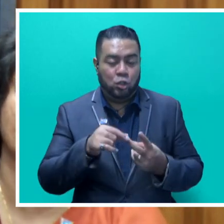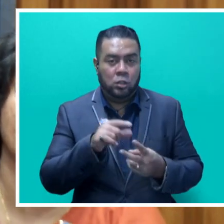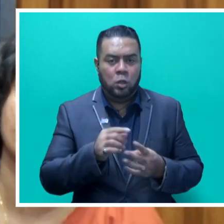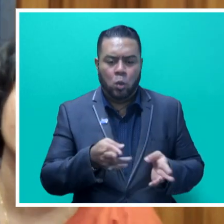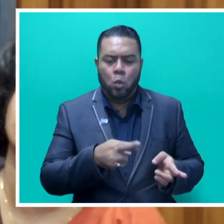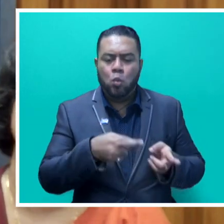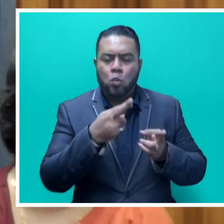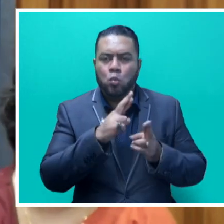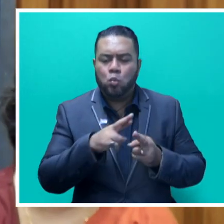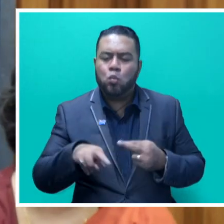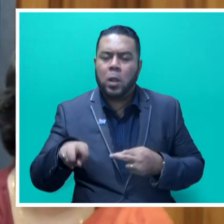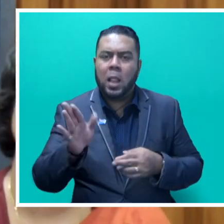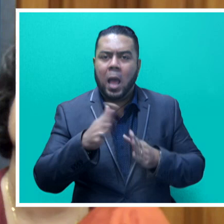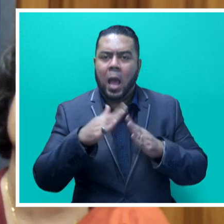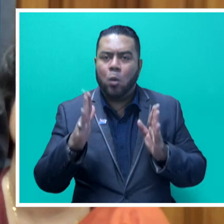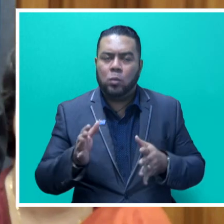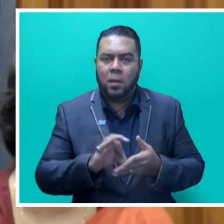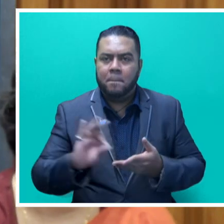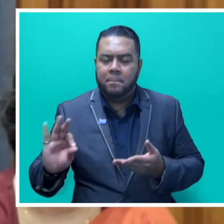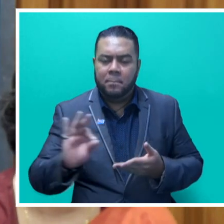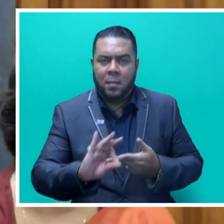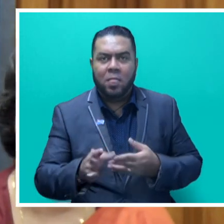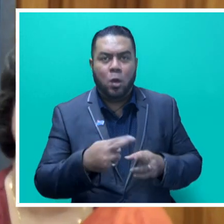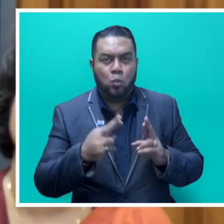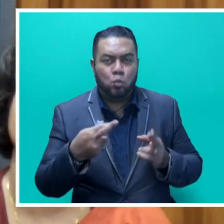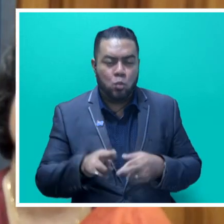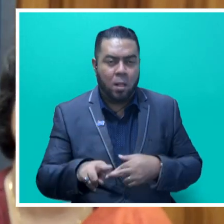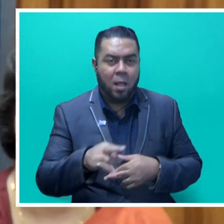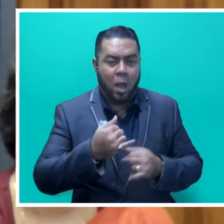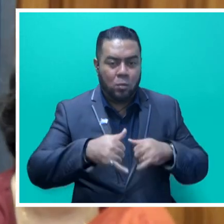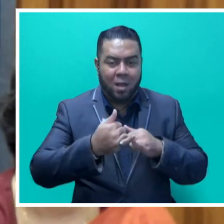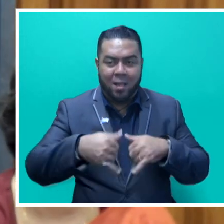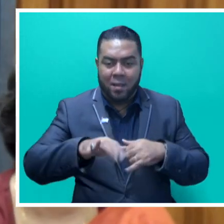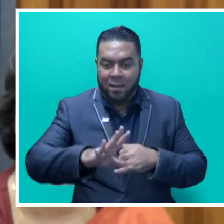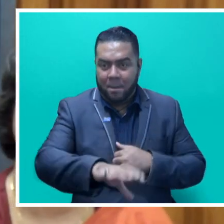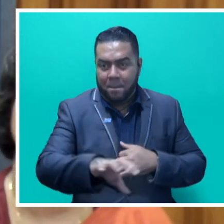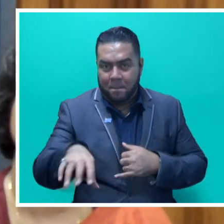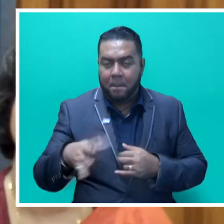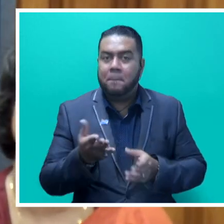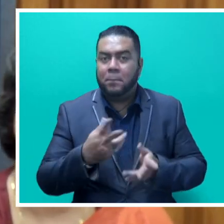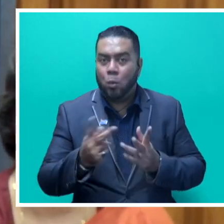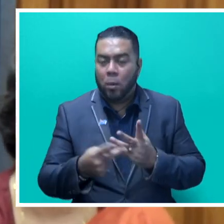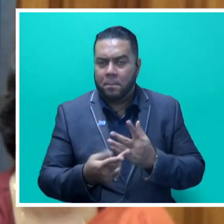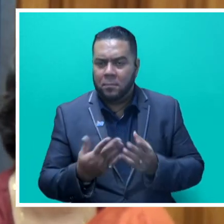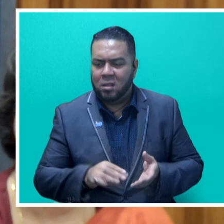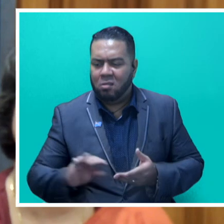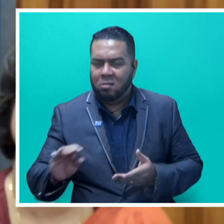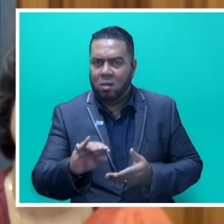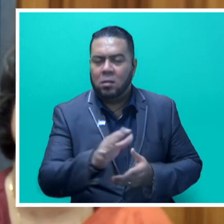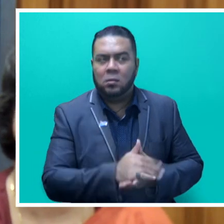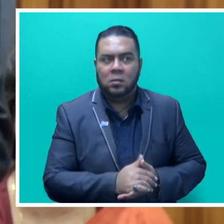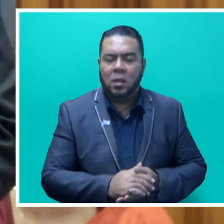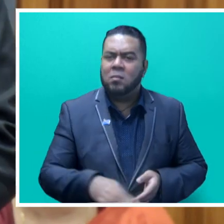Housing Assistance Program and the Rural Outer Island Program to this ministry. The Rural Housing Assistance Scheme was first established